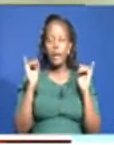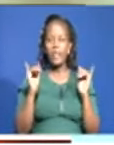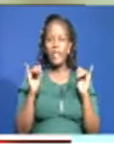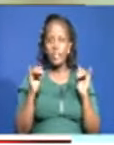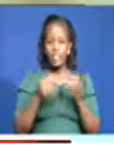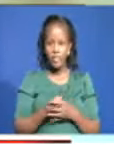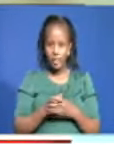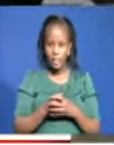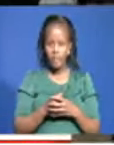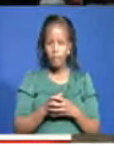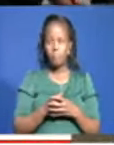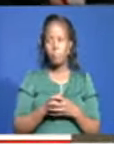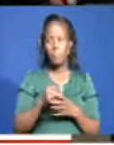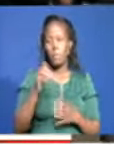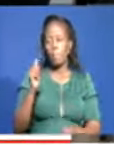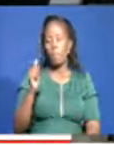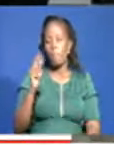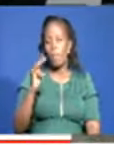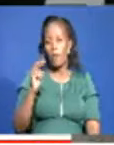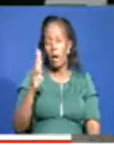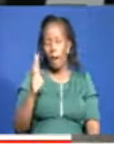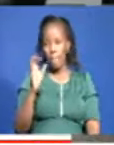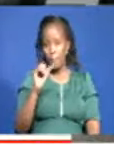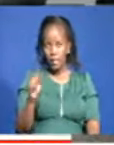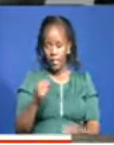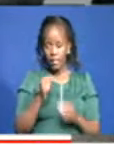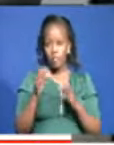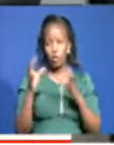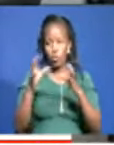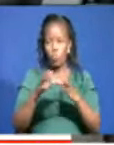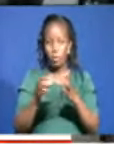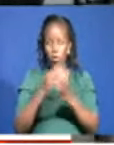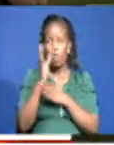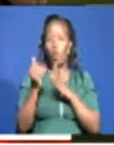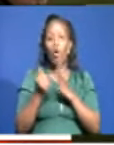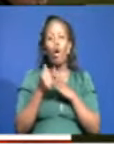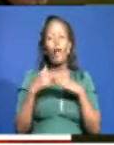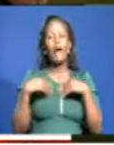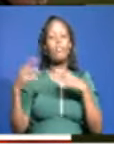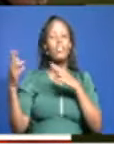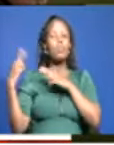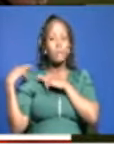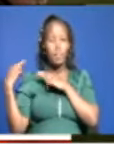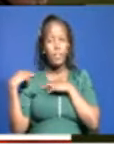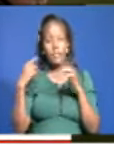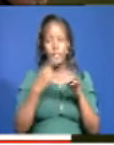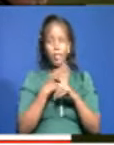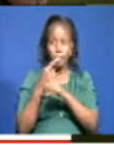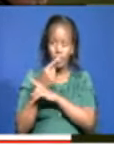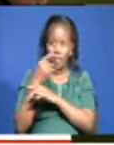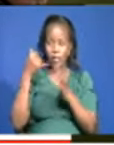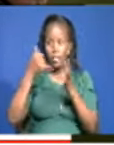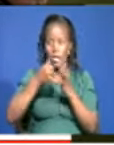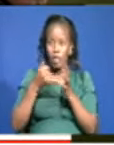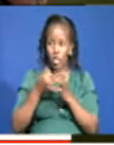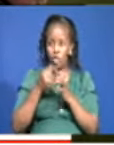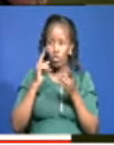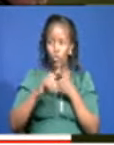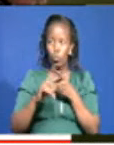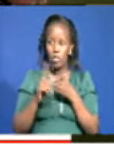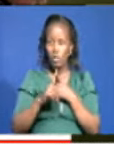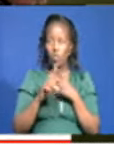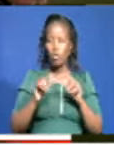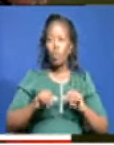ATMIS, a military, police and civilian components are authorized to conduct several tasks. Among them, conduct joint simultaneous targeted